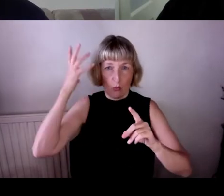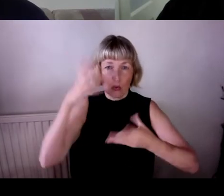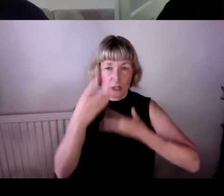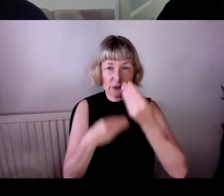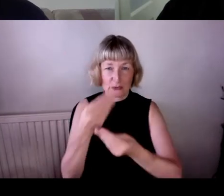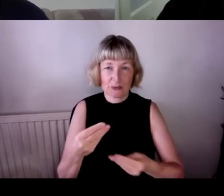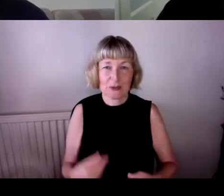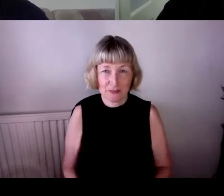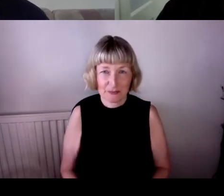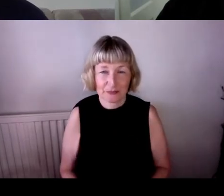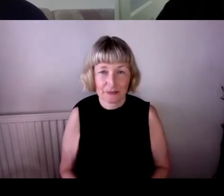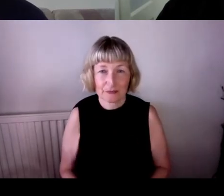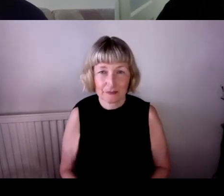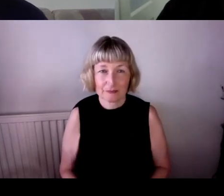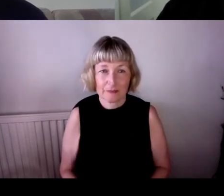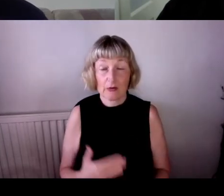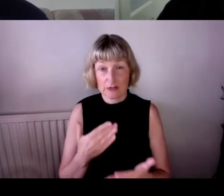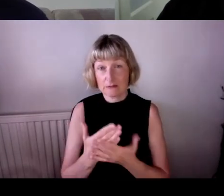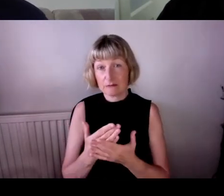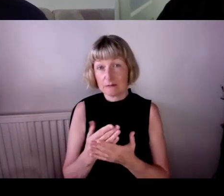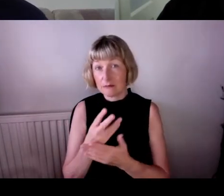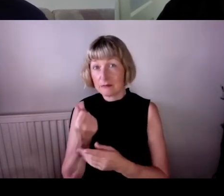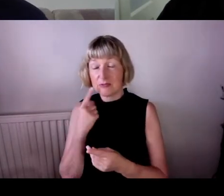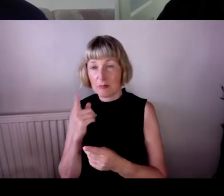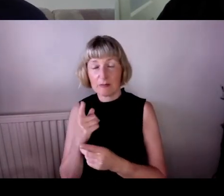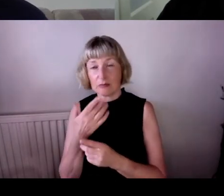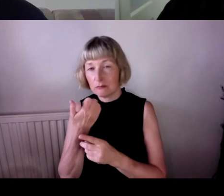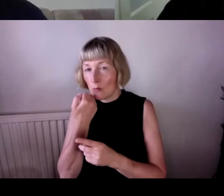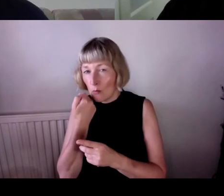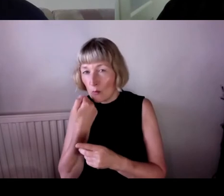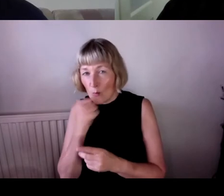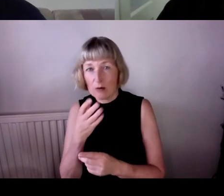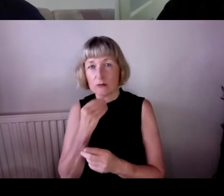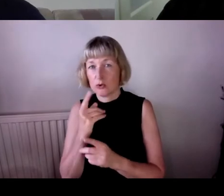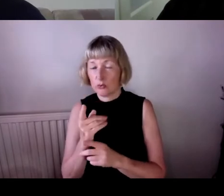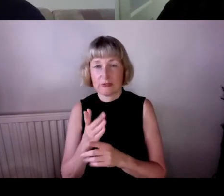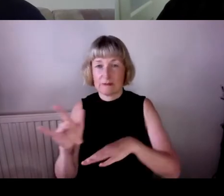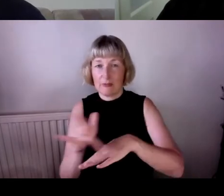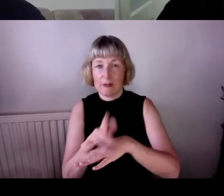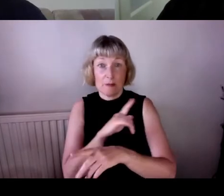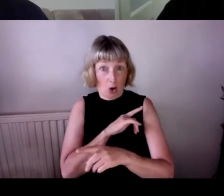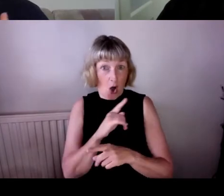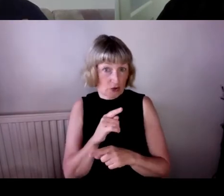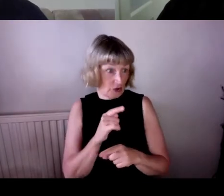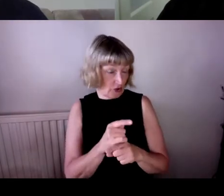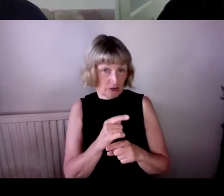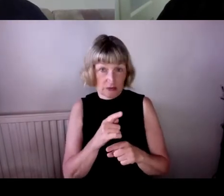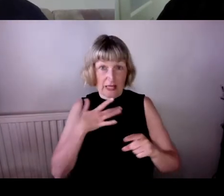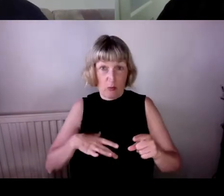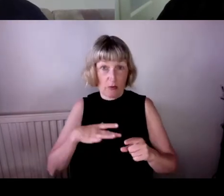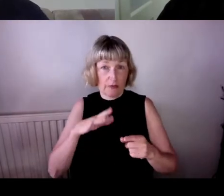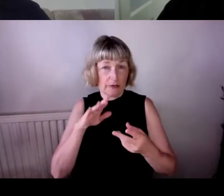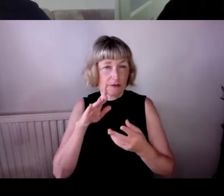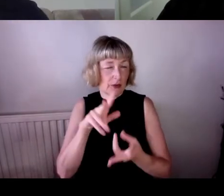well, there's a small percentage, but there is a percentage of people who will not have audio description at the theatre for the reasons that you said, Lisa. They really don't